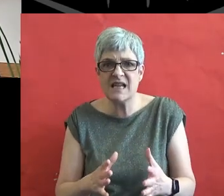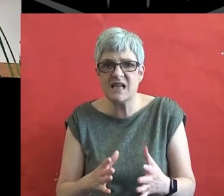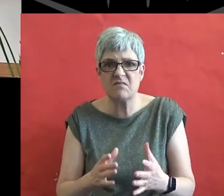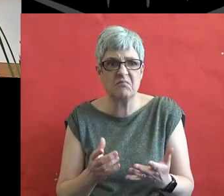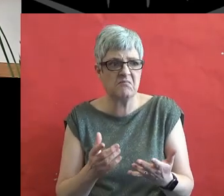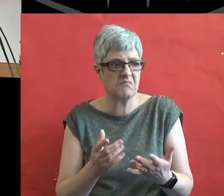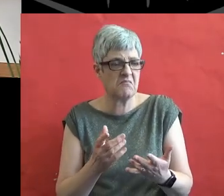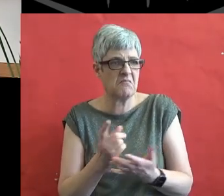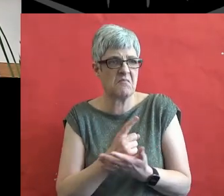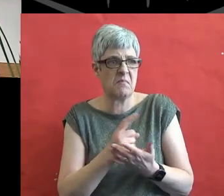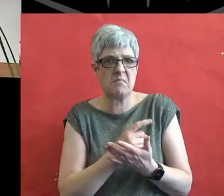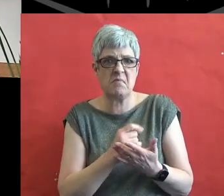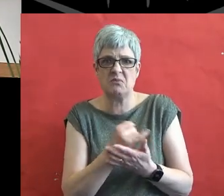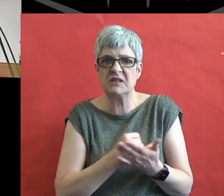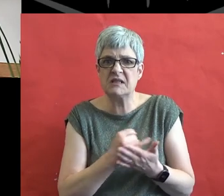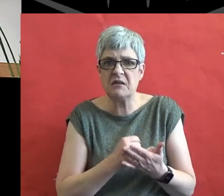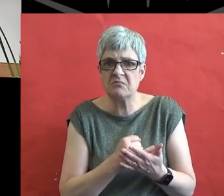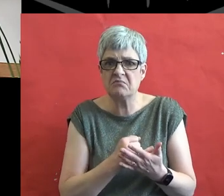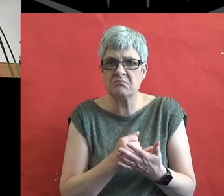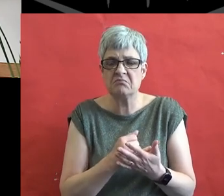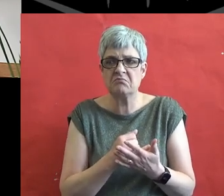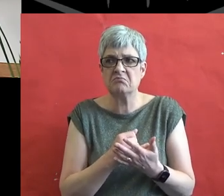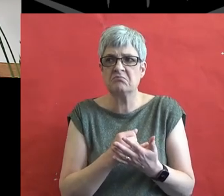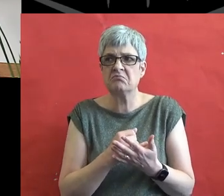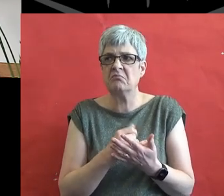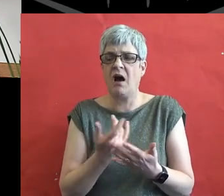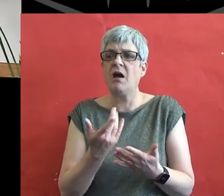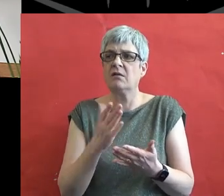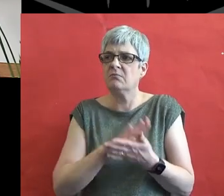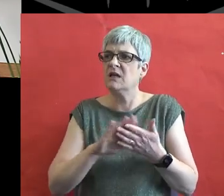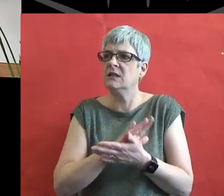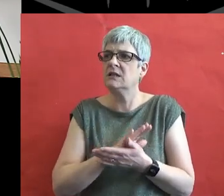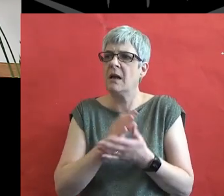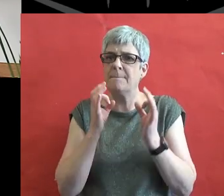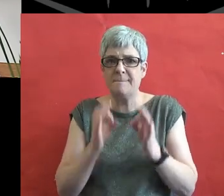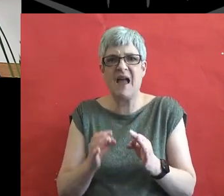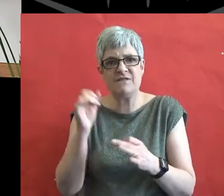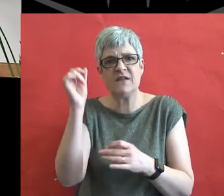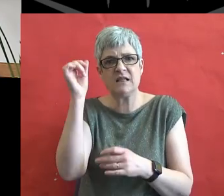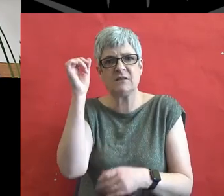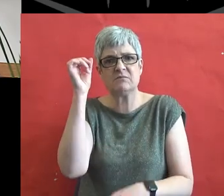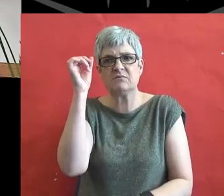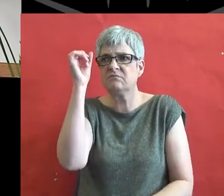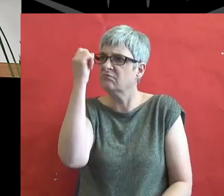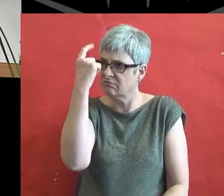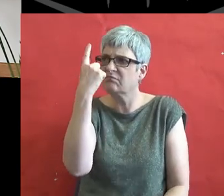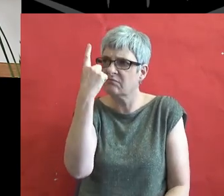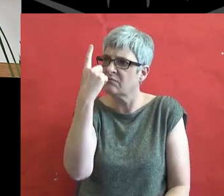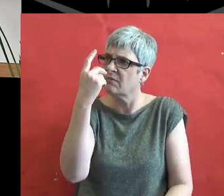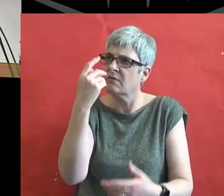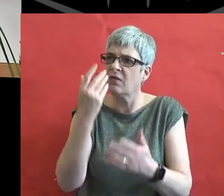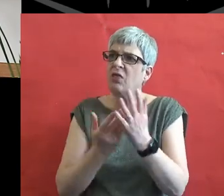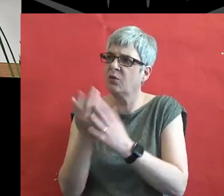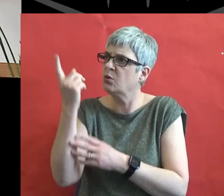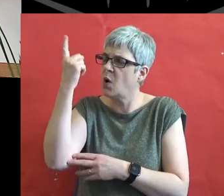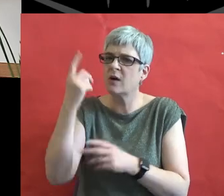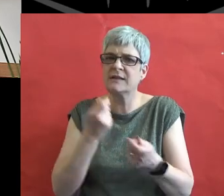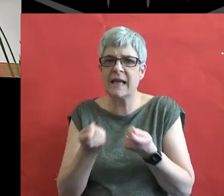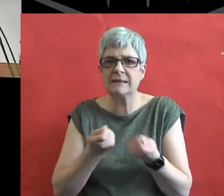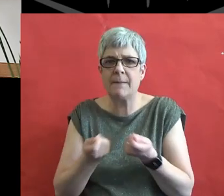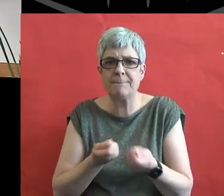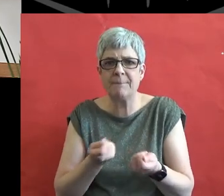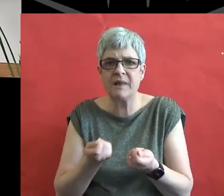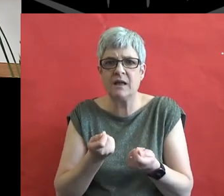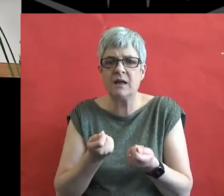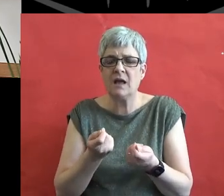but a way that makes perfect sense in the kingdom of God. A way that makes perfect sense as a way of reconciliation